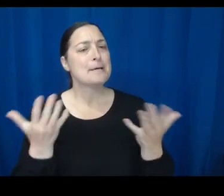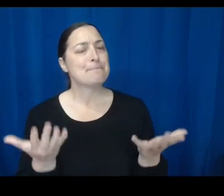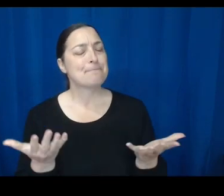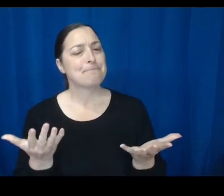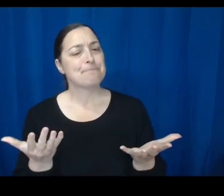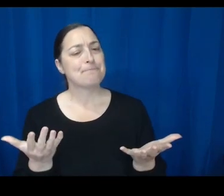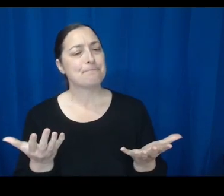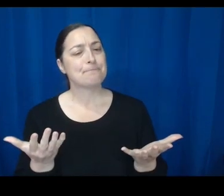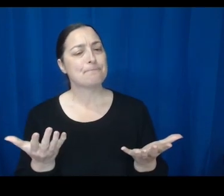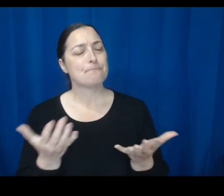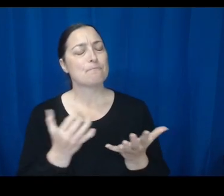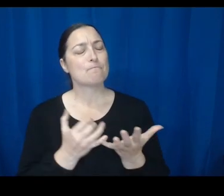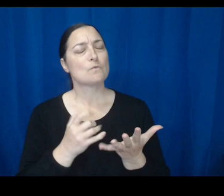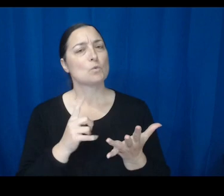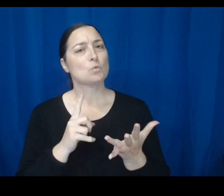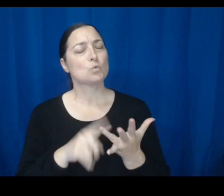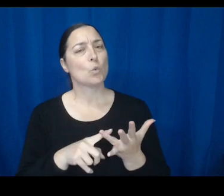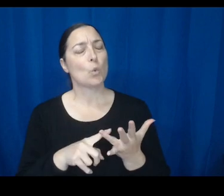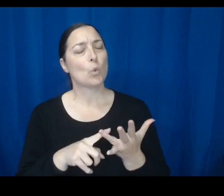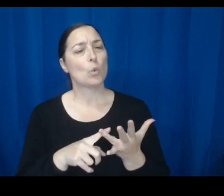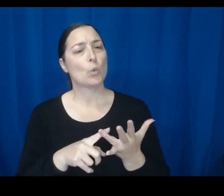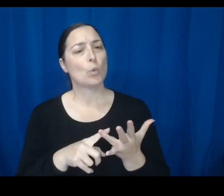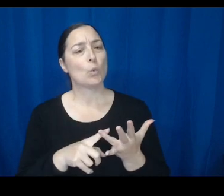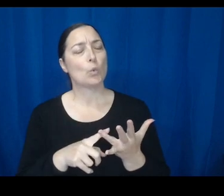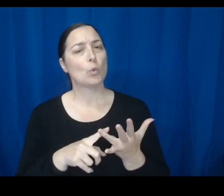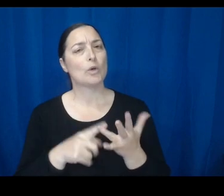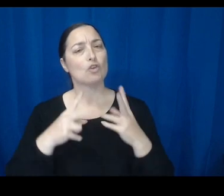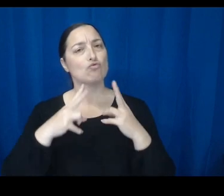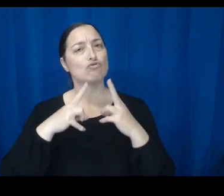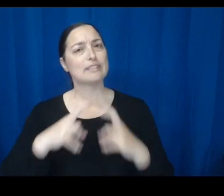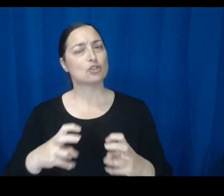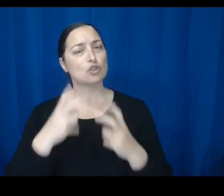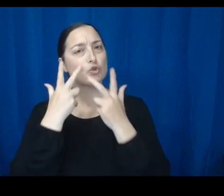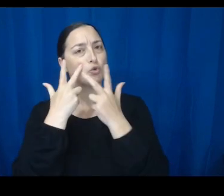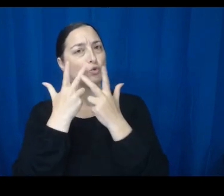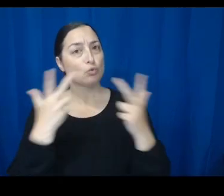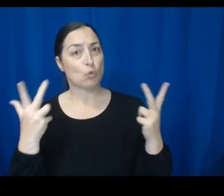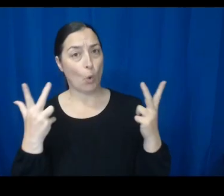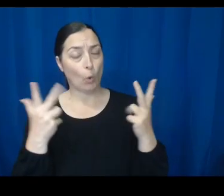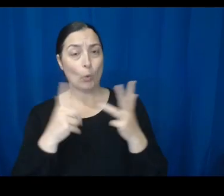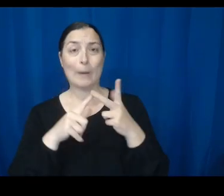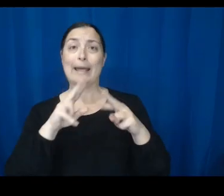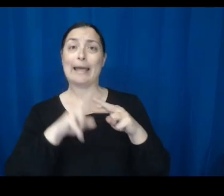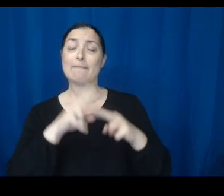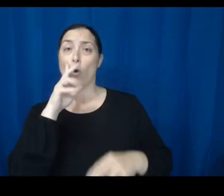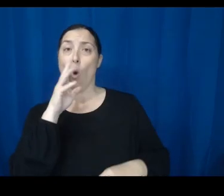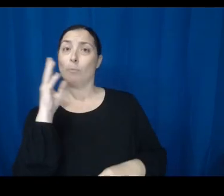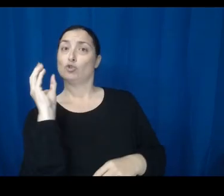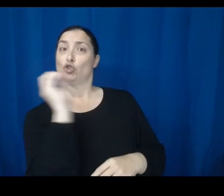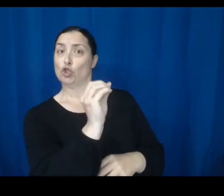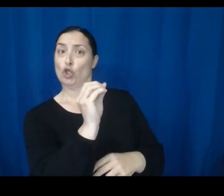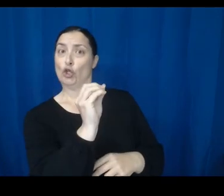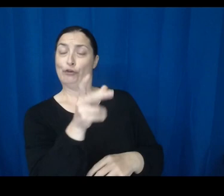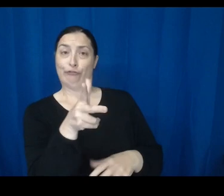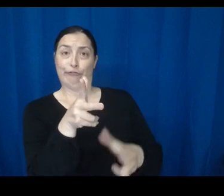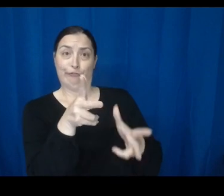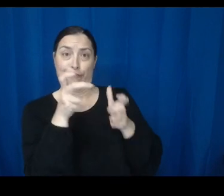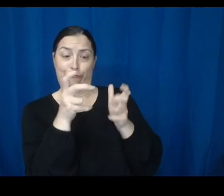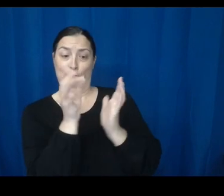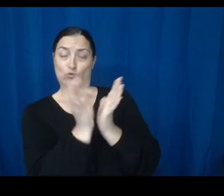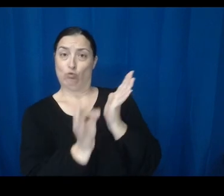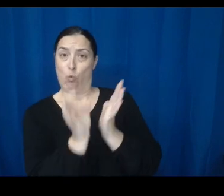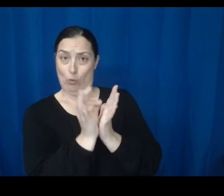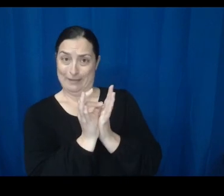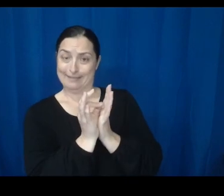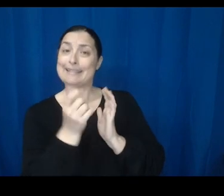So research has revealed that when we do an observational drawing, that often up to 70% of the time